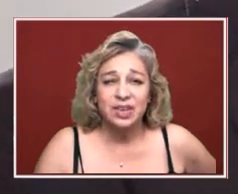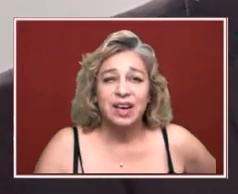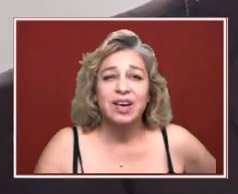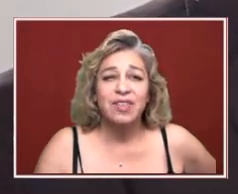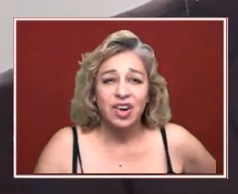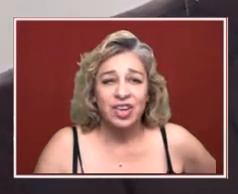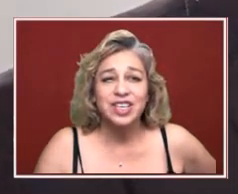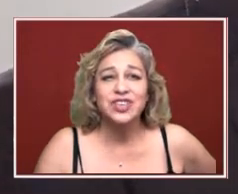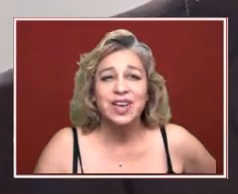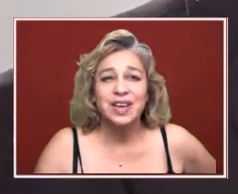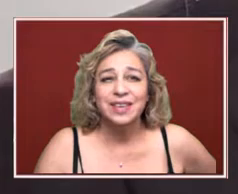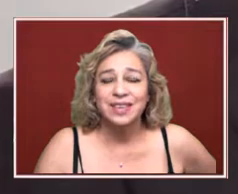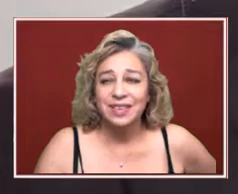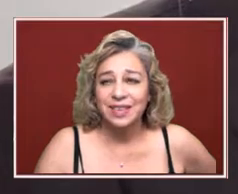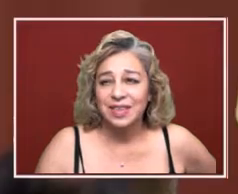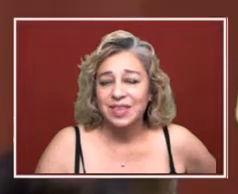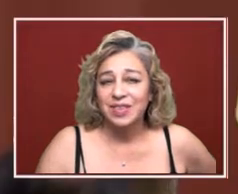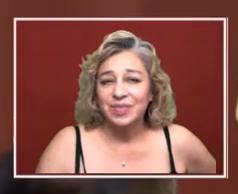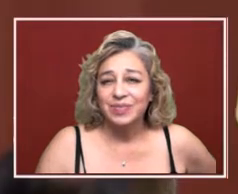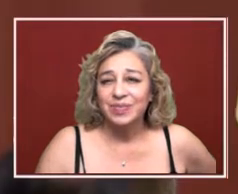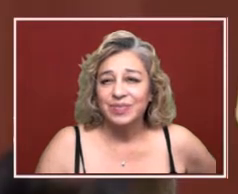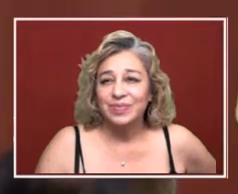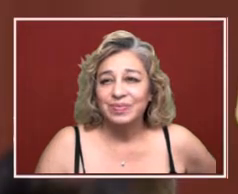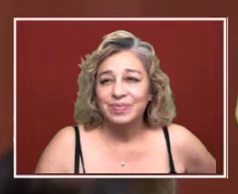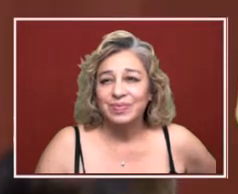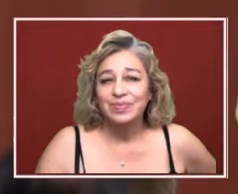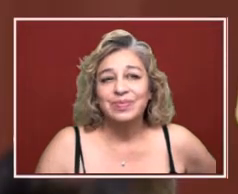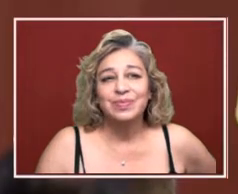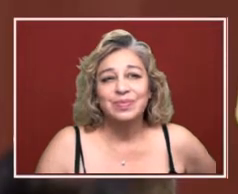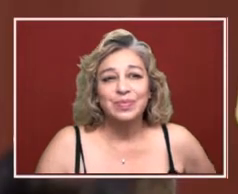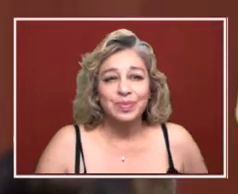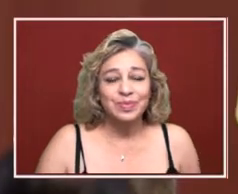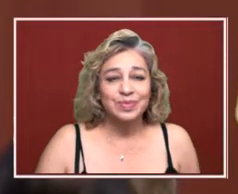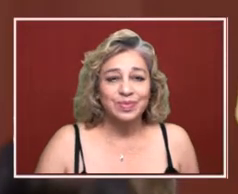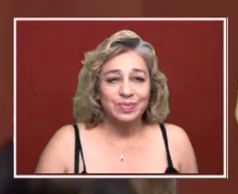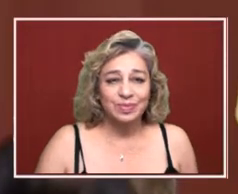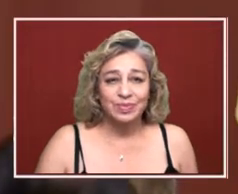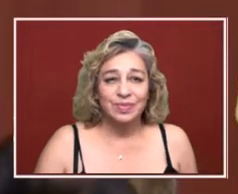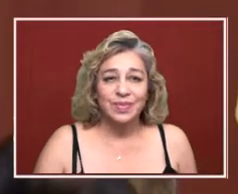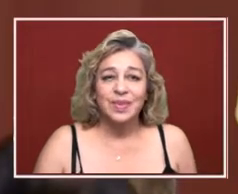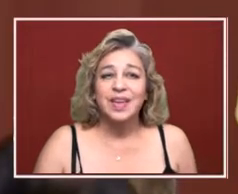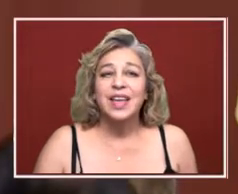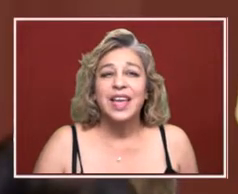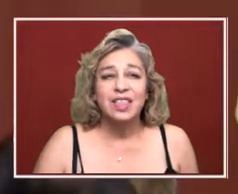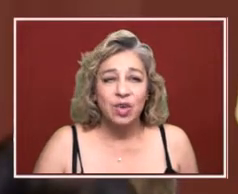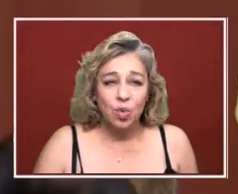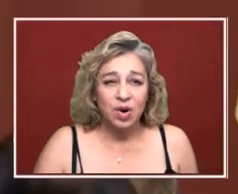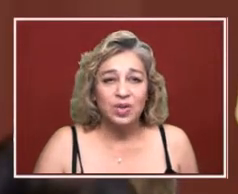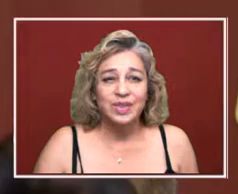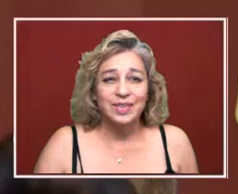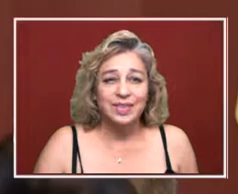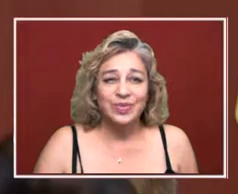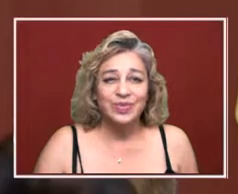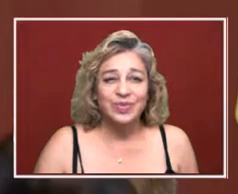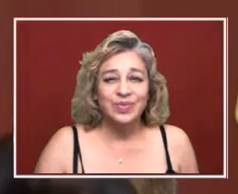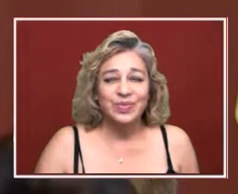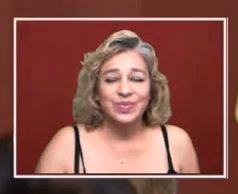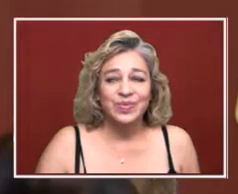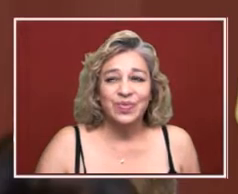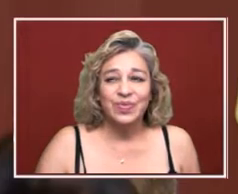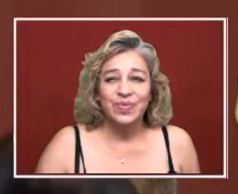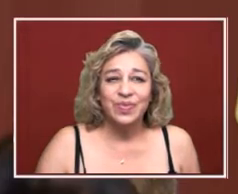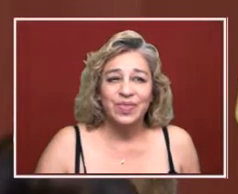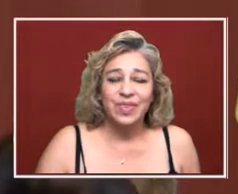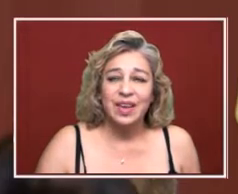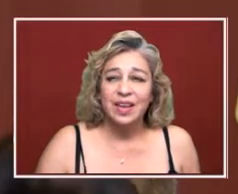image of our country. En el mundo. In the world.